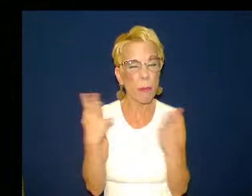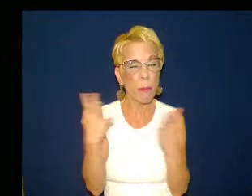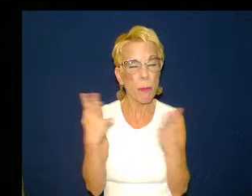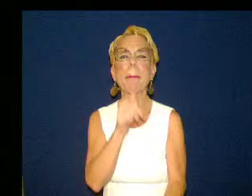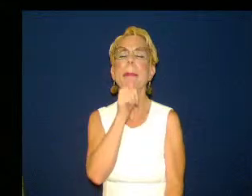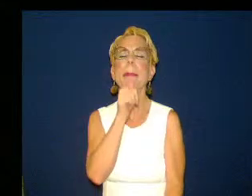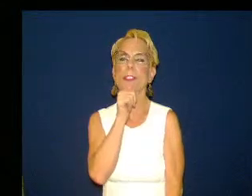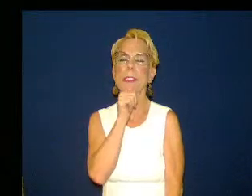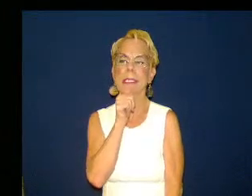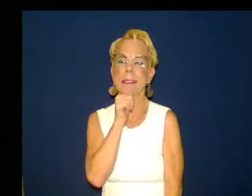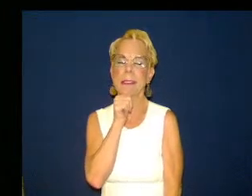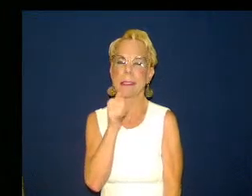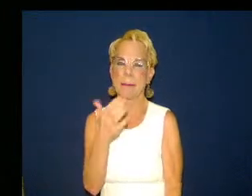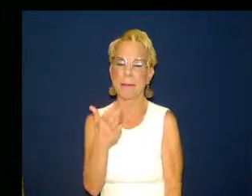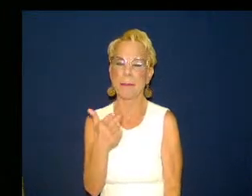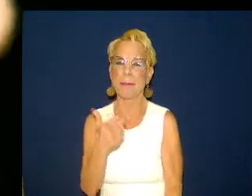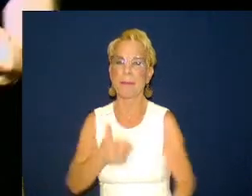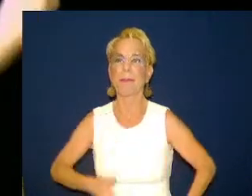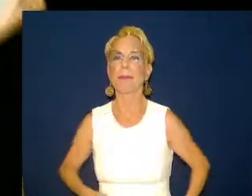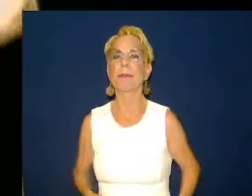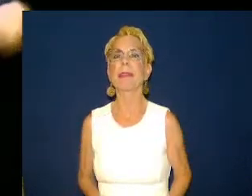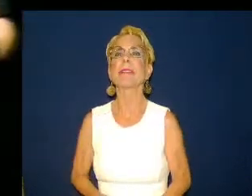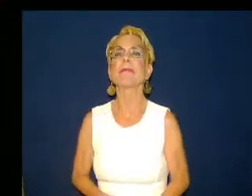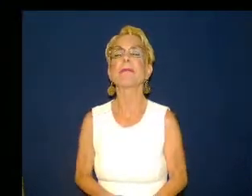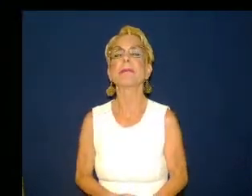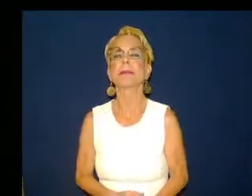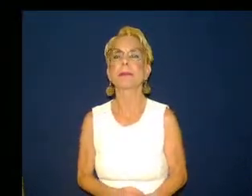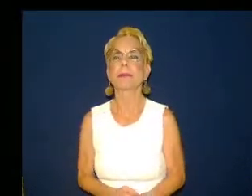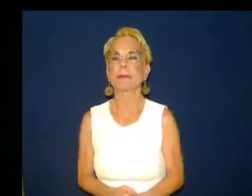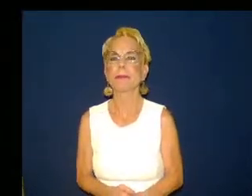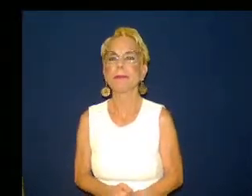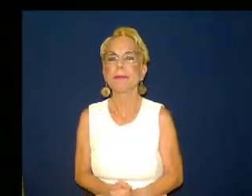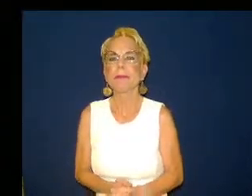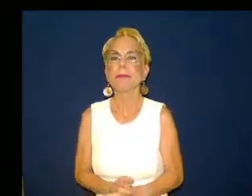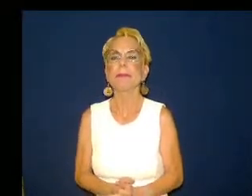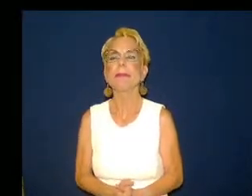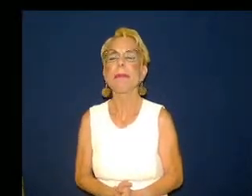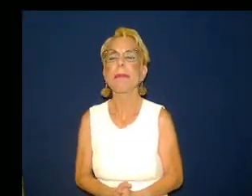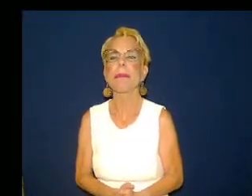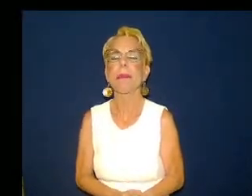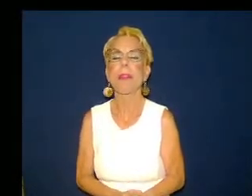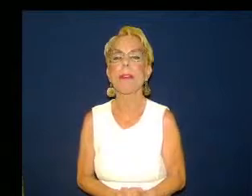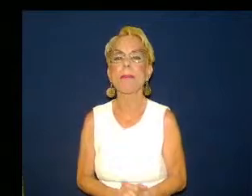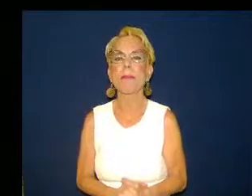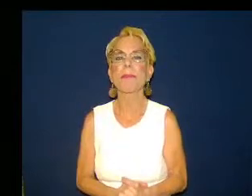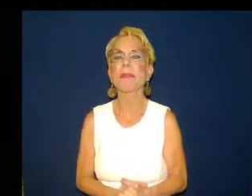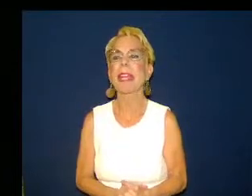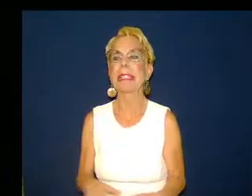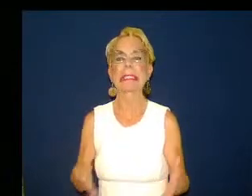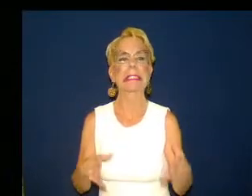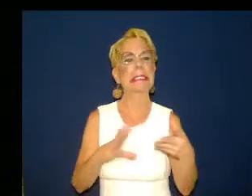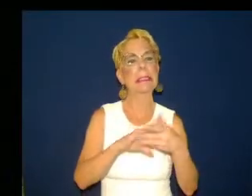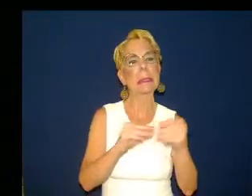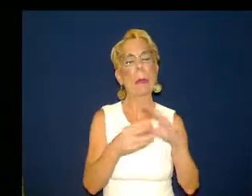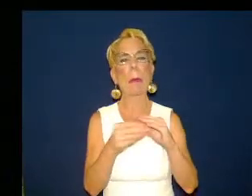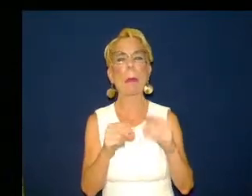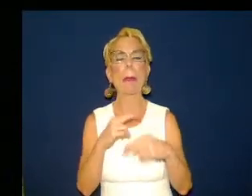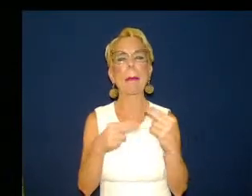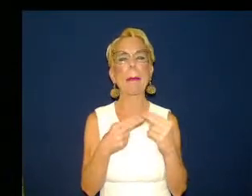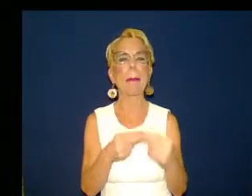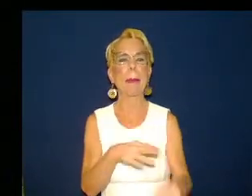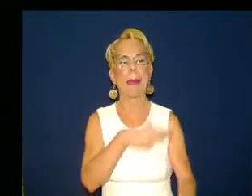Wall. And every day she looked out, and she sees this old Jewish man praying vigorously every